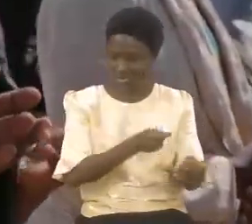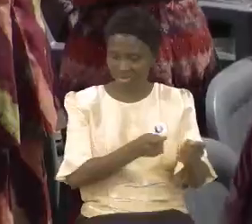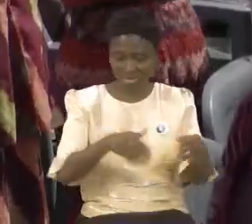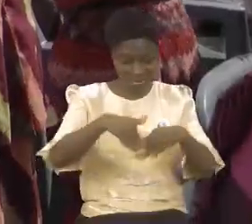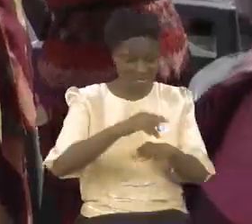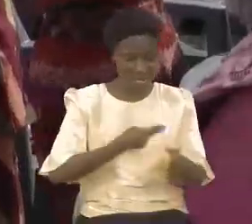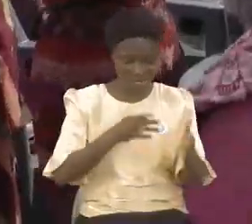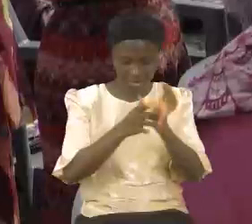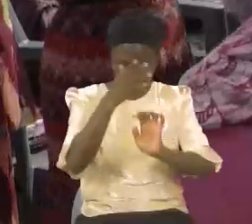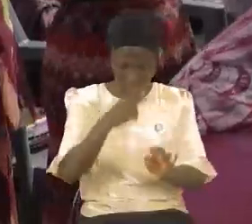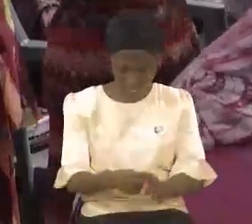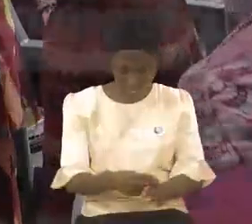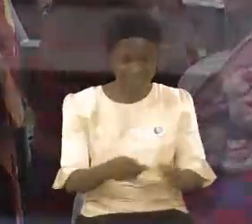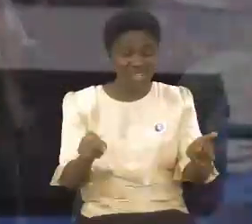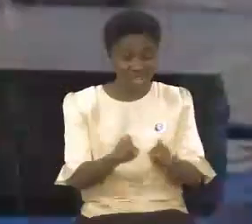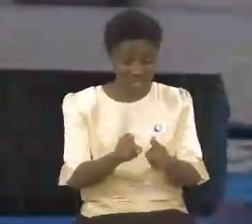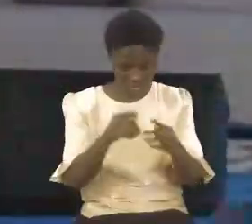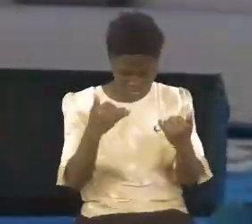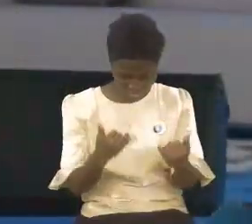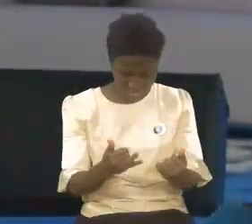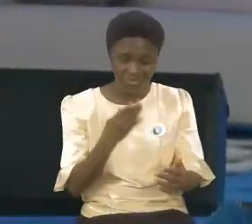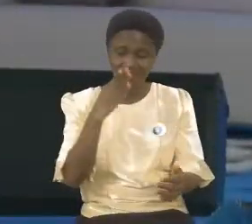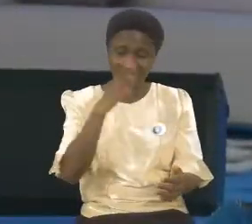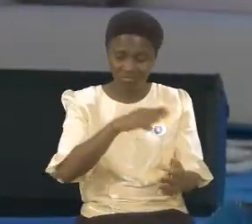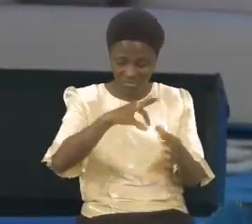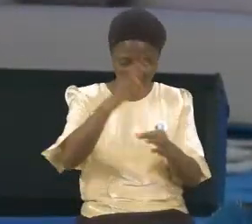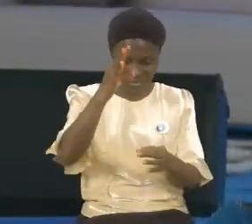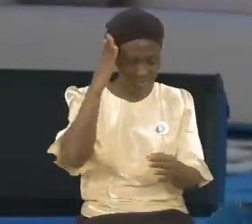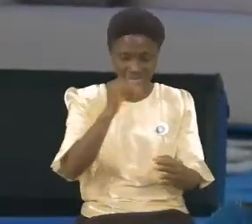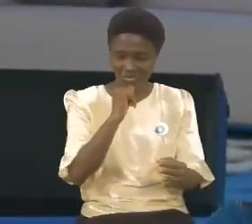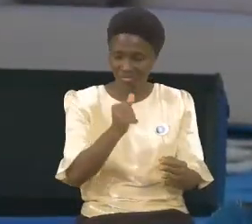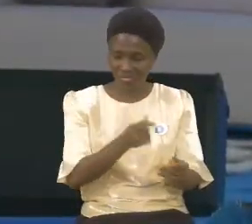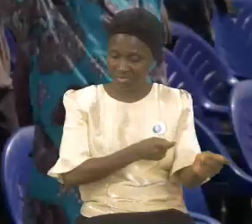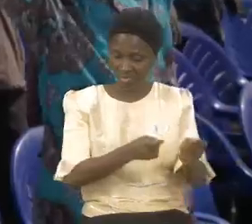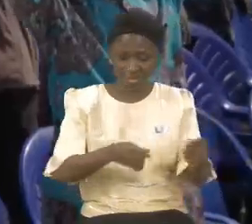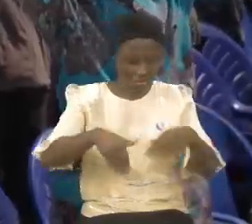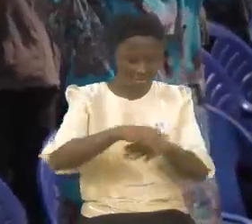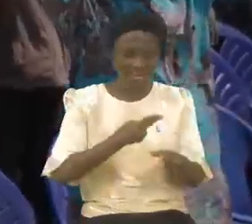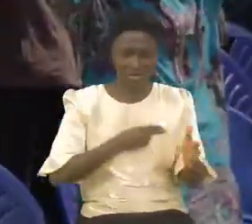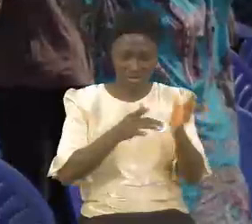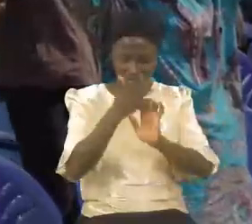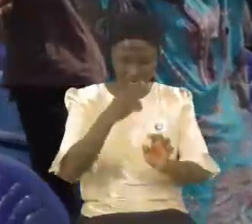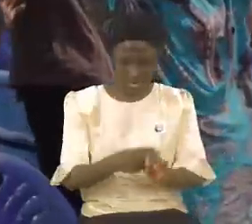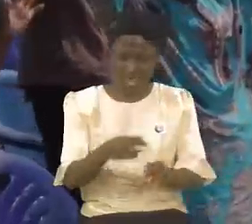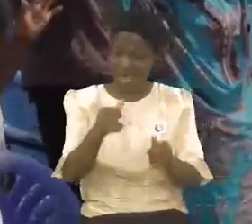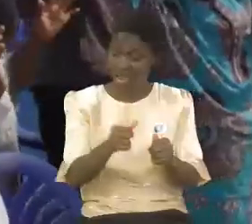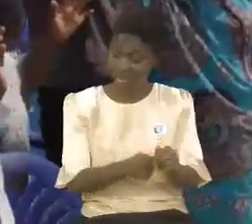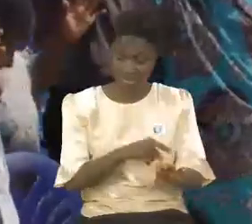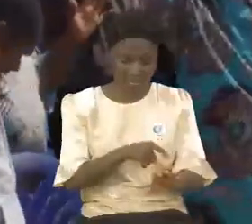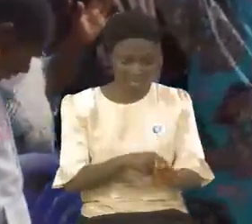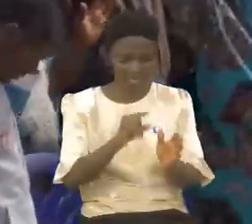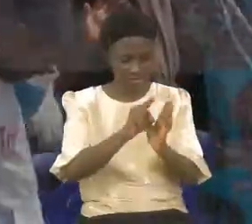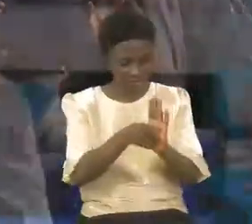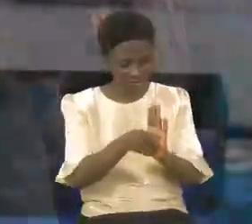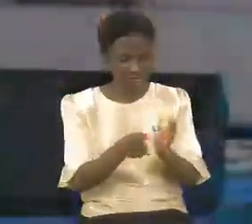over us. Even now, evil spirits will not reign over us. Every moment, day